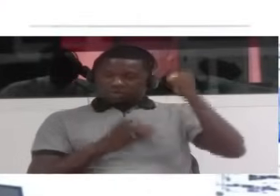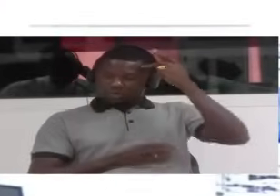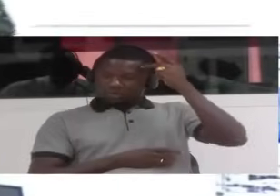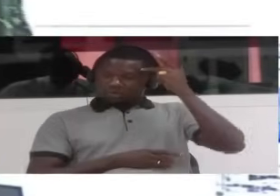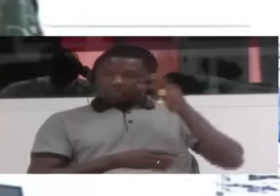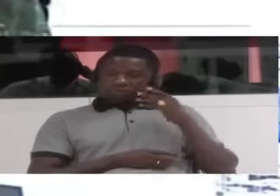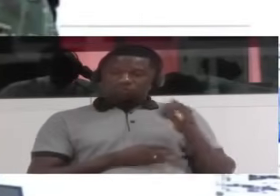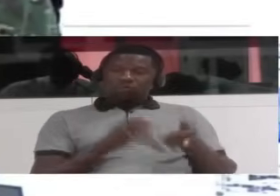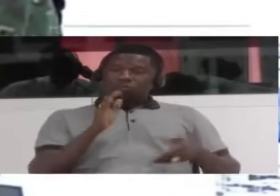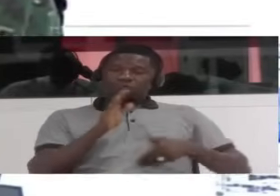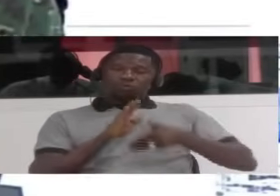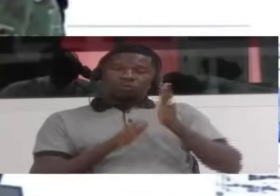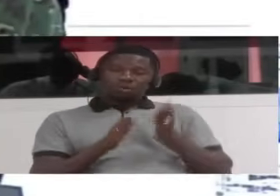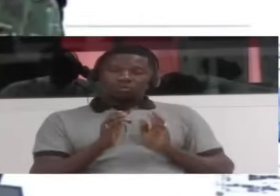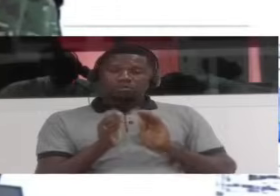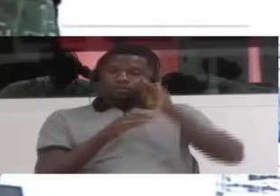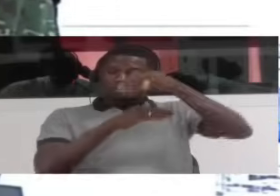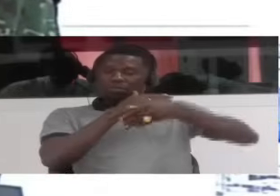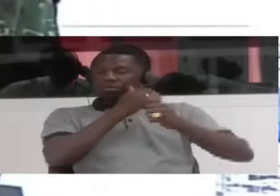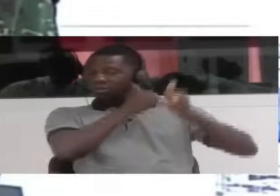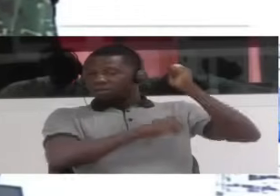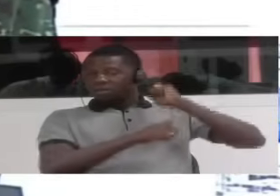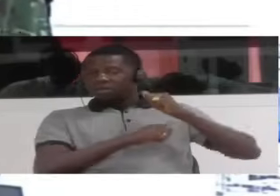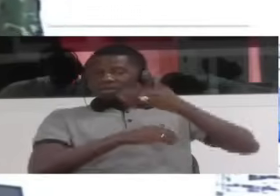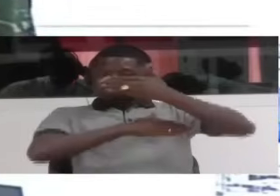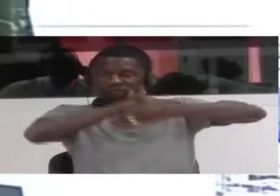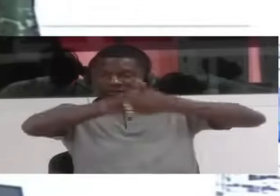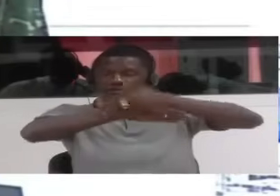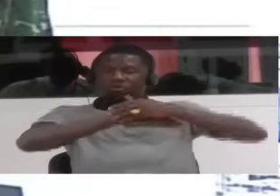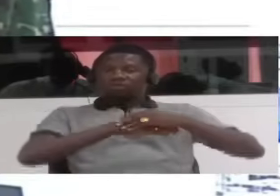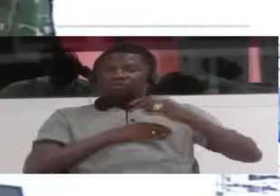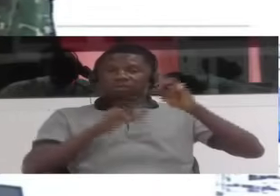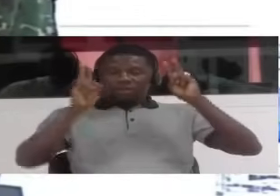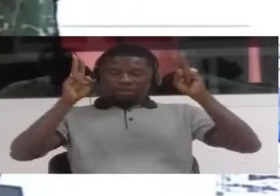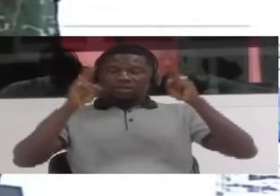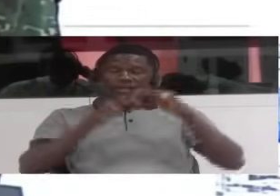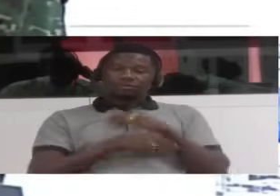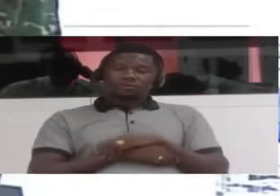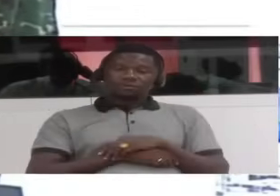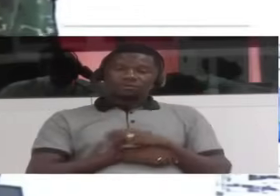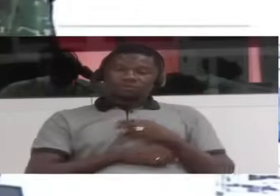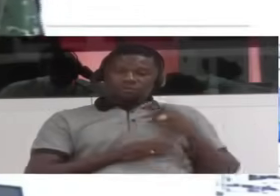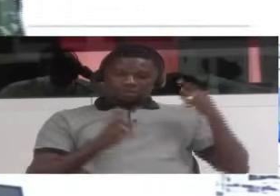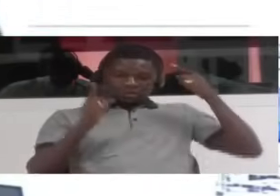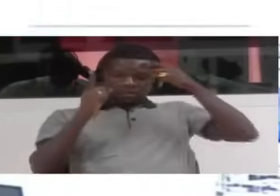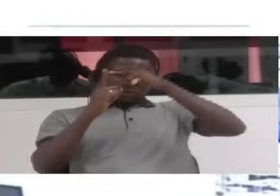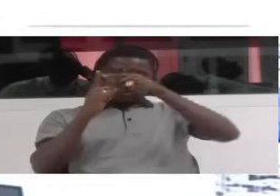we went behind the fence of the former president, Yahya Jammeh. We headed to Kasamas.